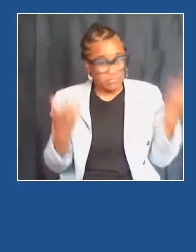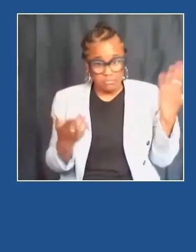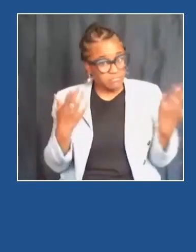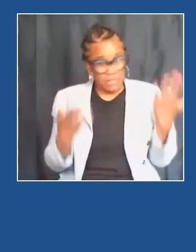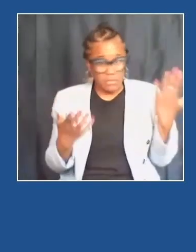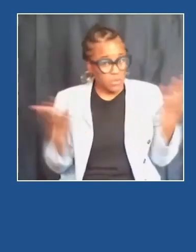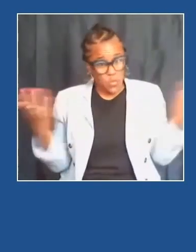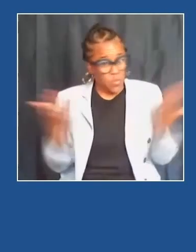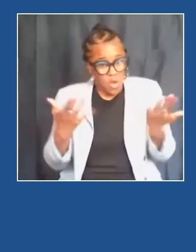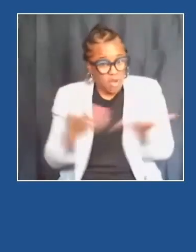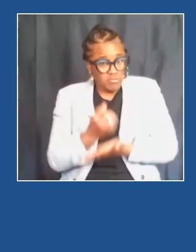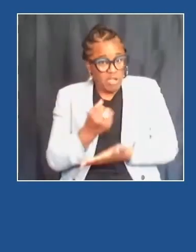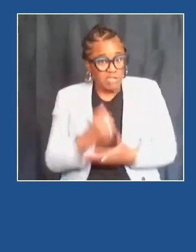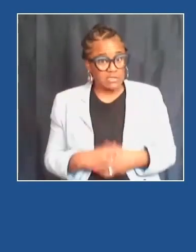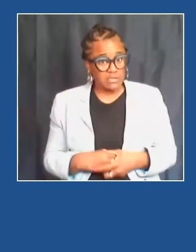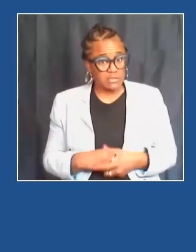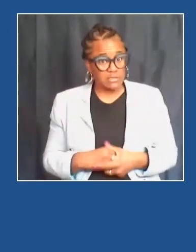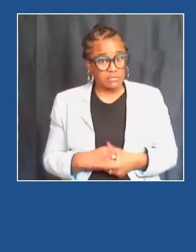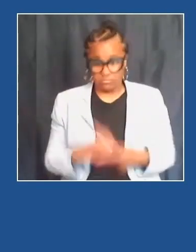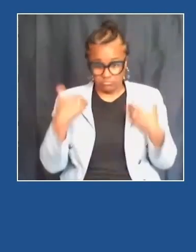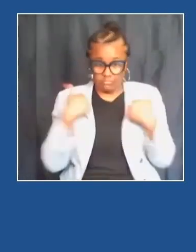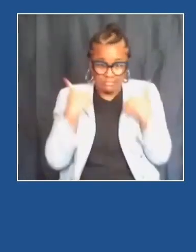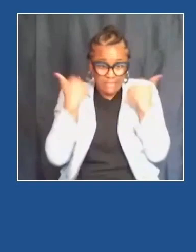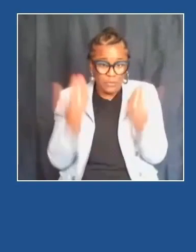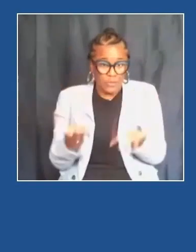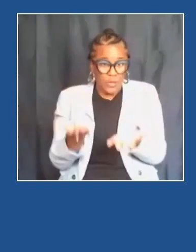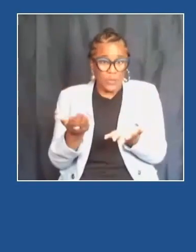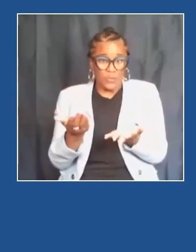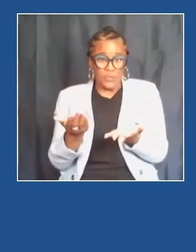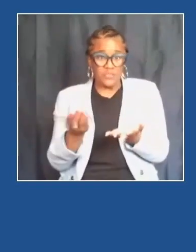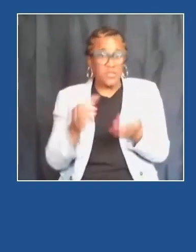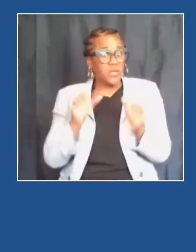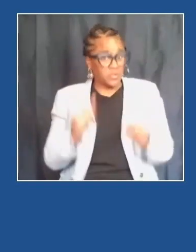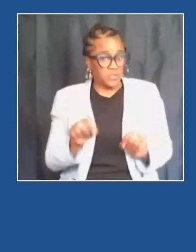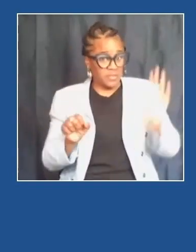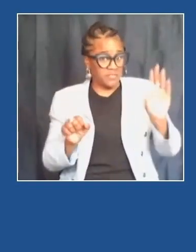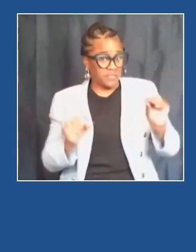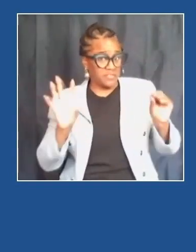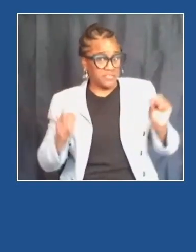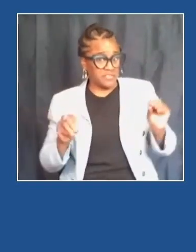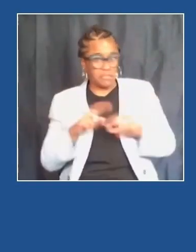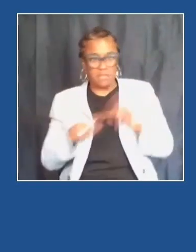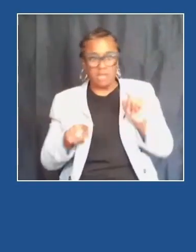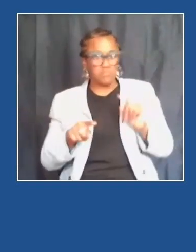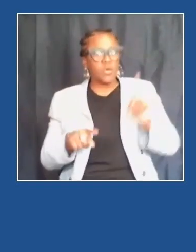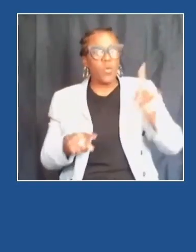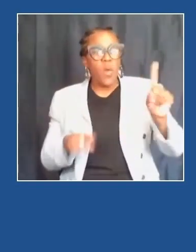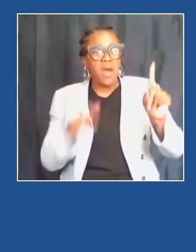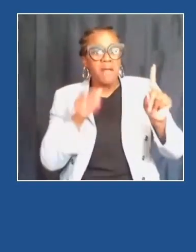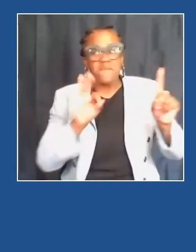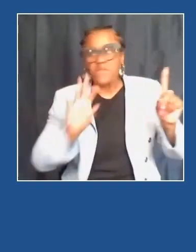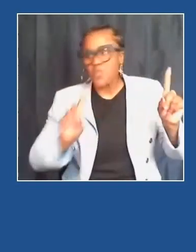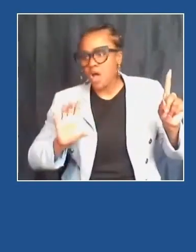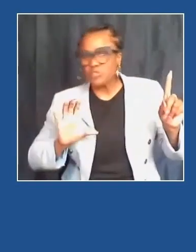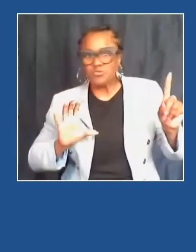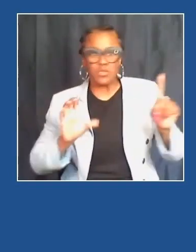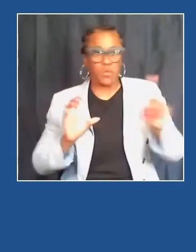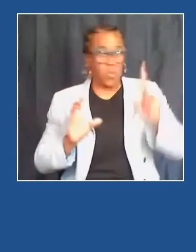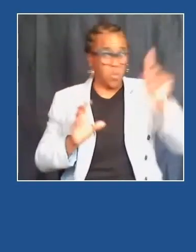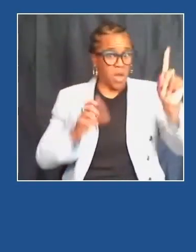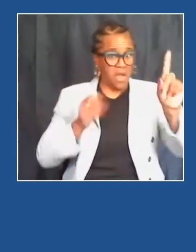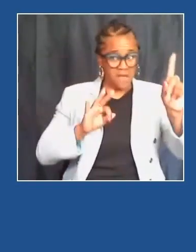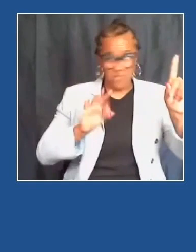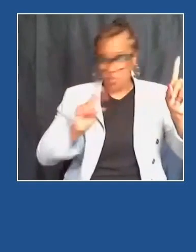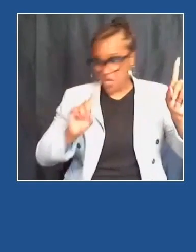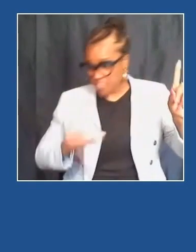chances? I don't know, right? It could be 50-50, but it could be 1 out of 100 or 1 out of 1,000. I don't